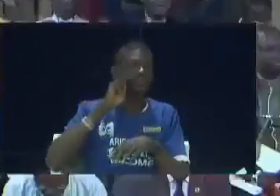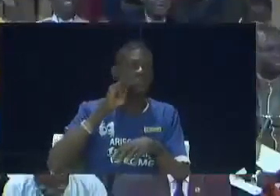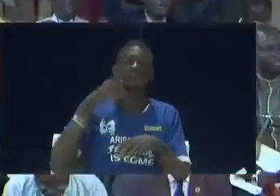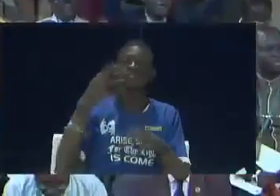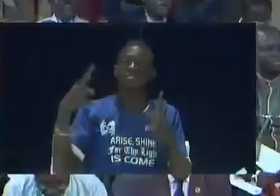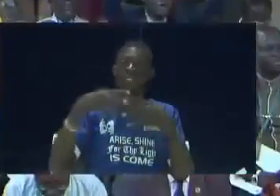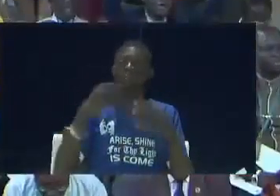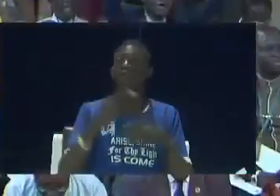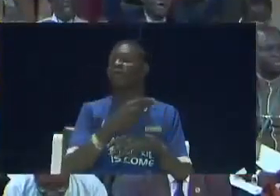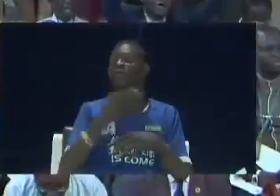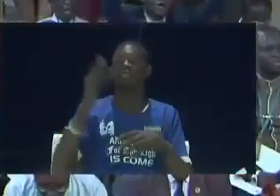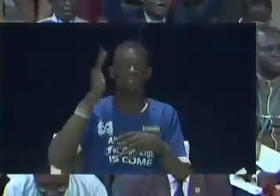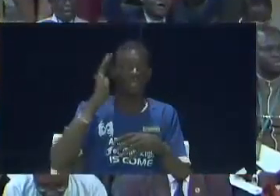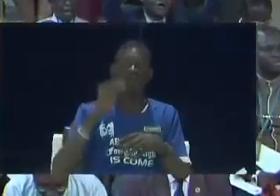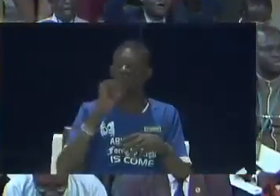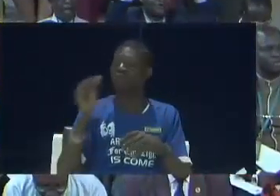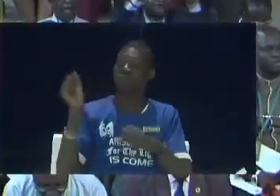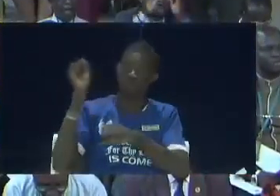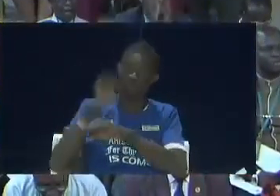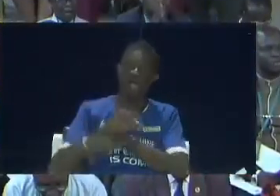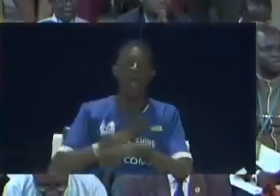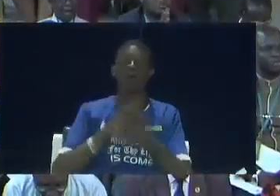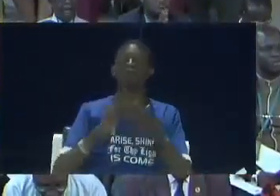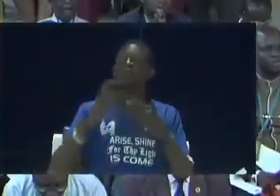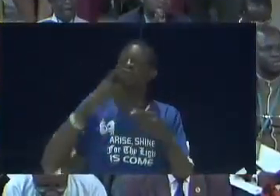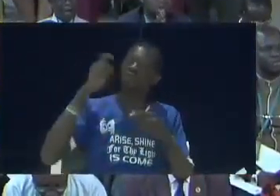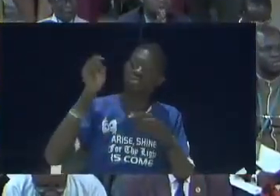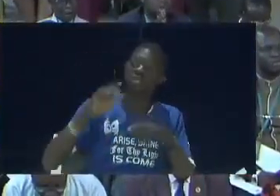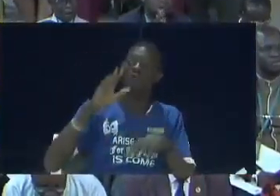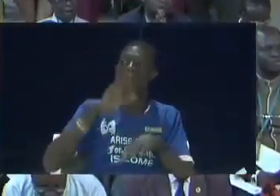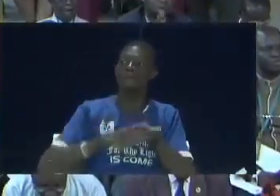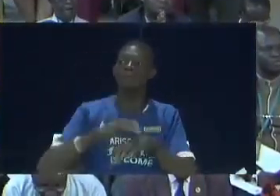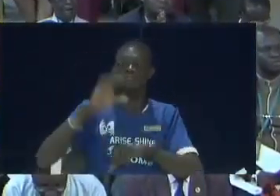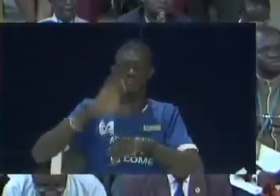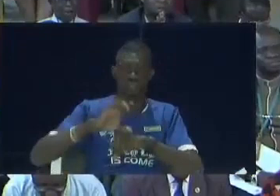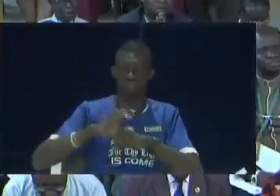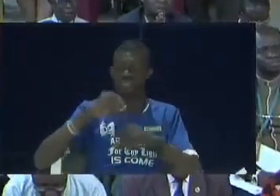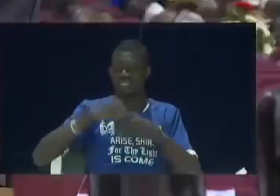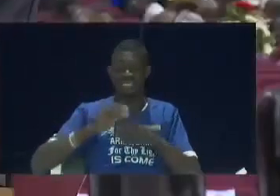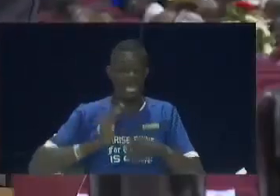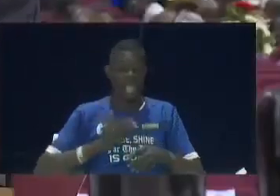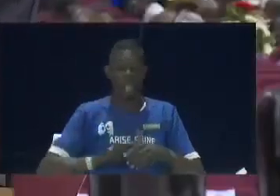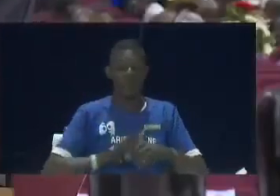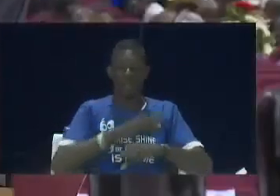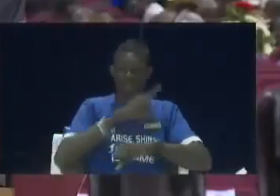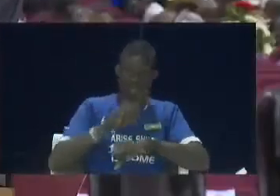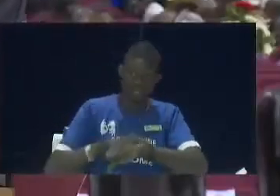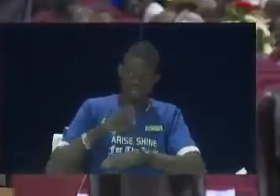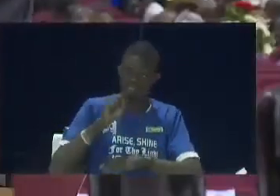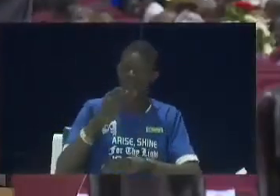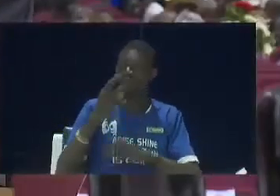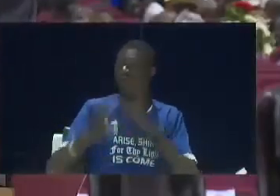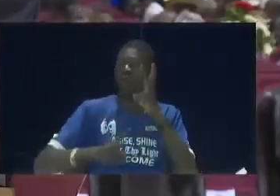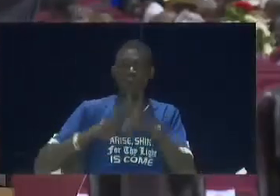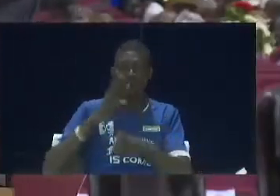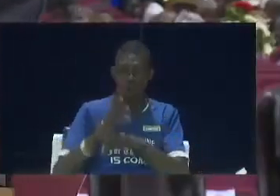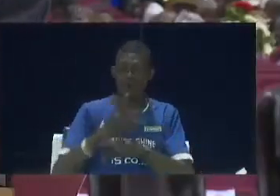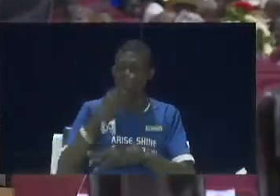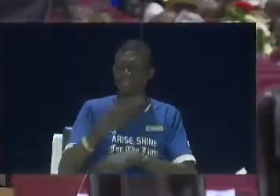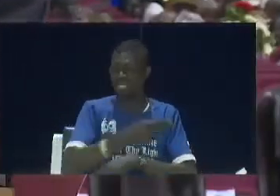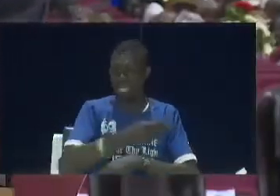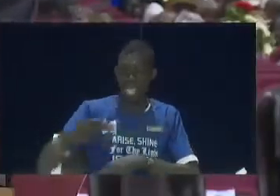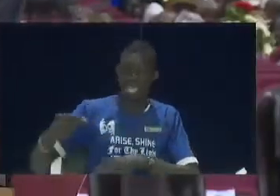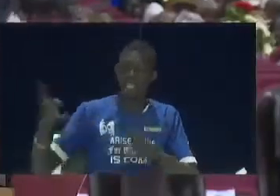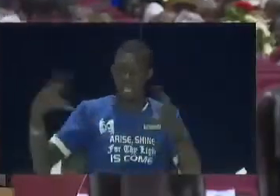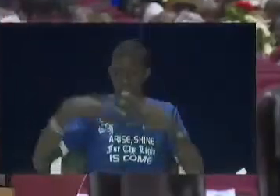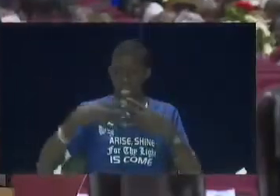prevail. I want to decree over the church in our nations, nations of the world, the gates of